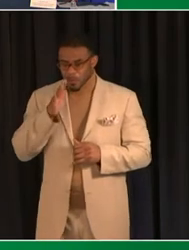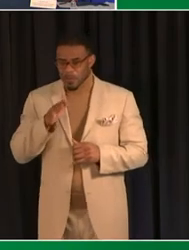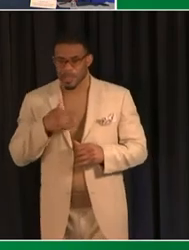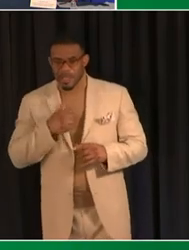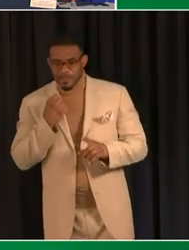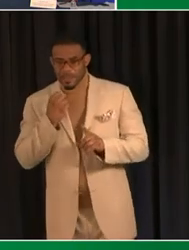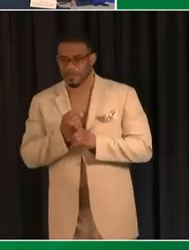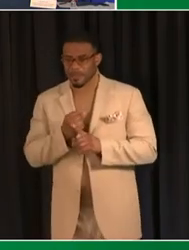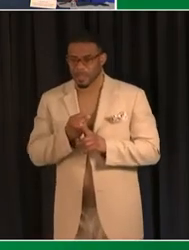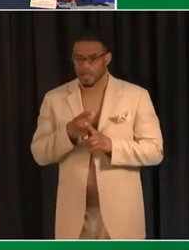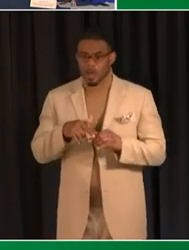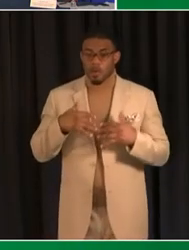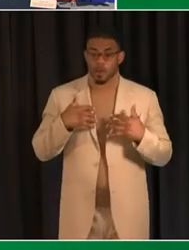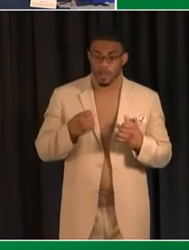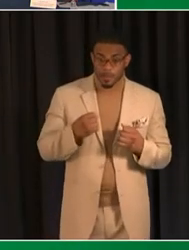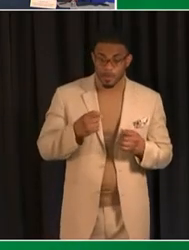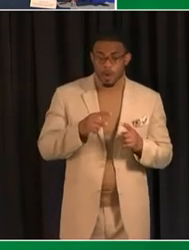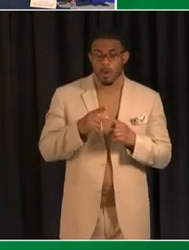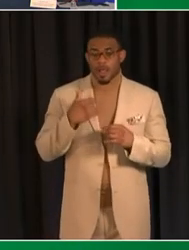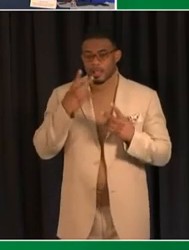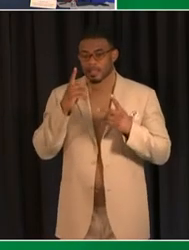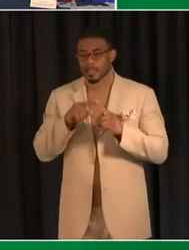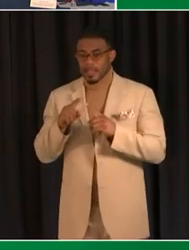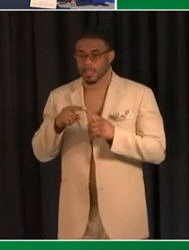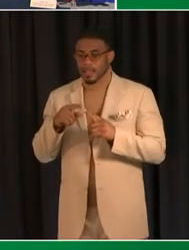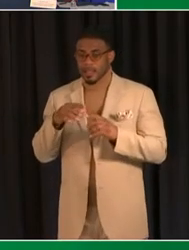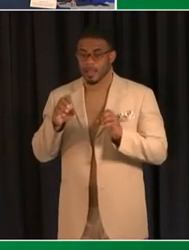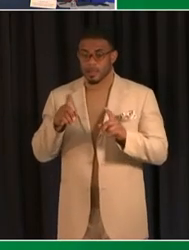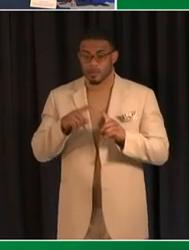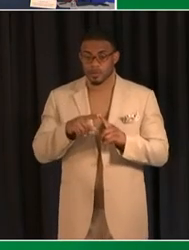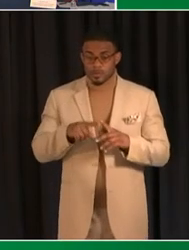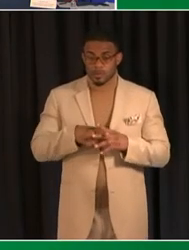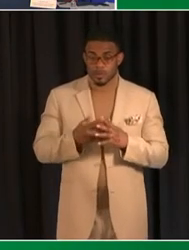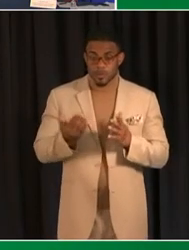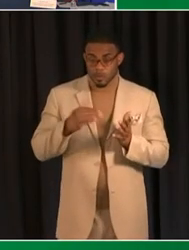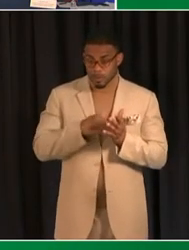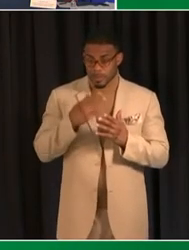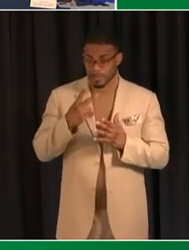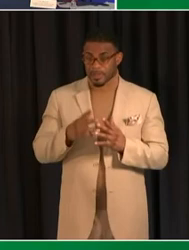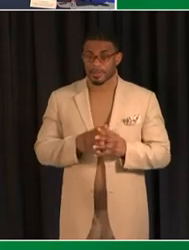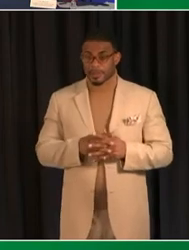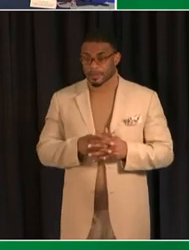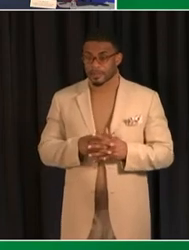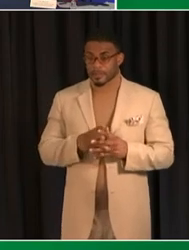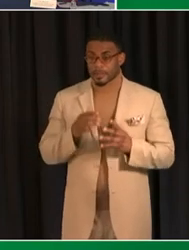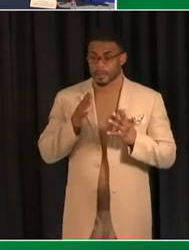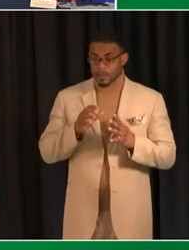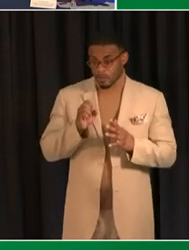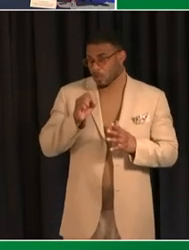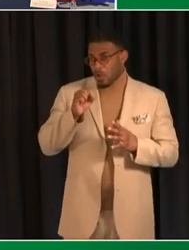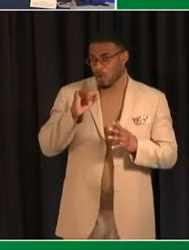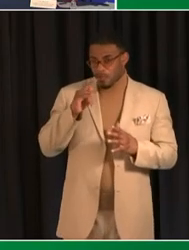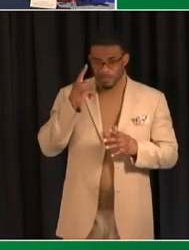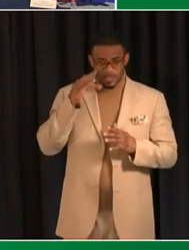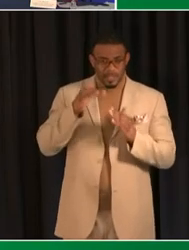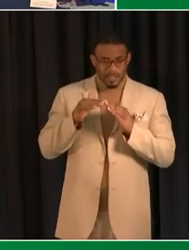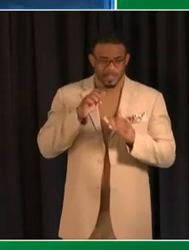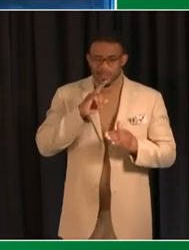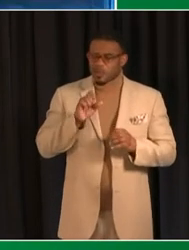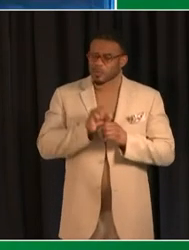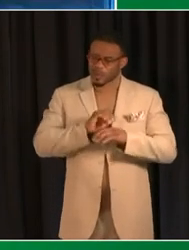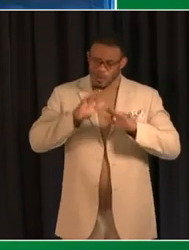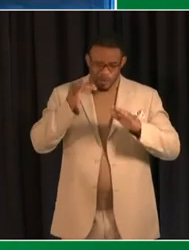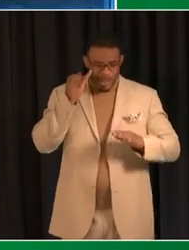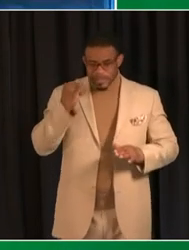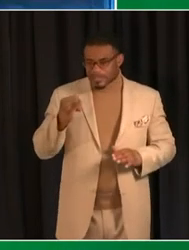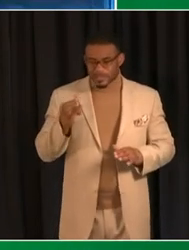tremendously will certainly help with the recovery, but I also see this as an opportunity to sort of rethink how we do office downtown, and